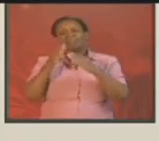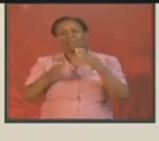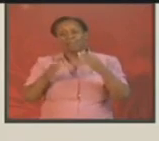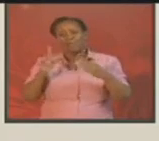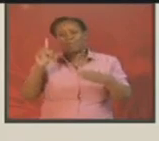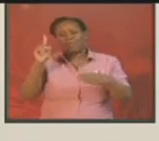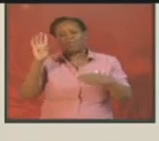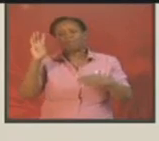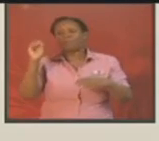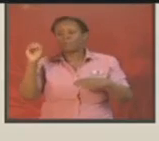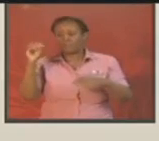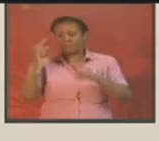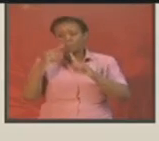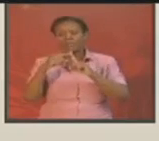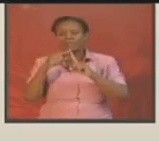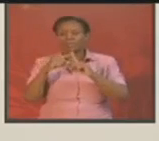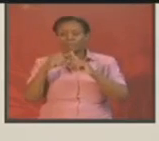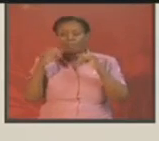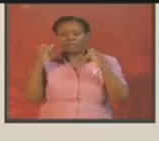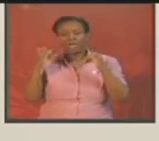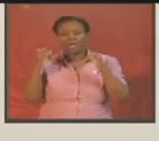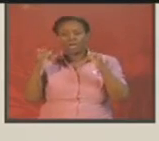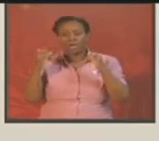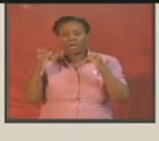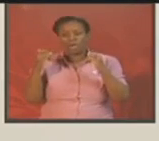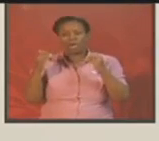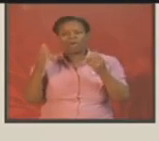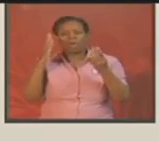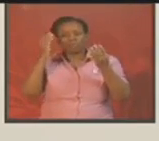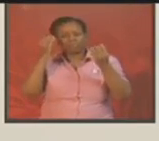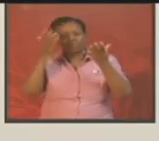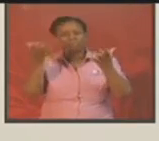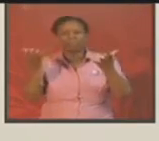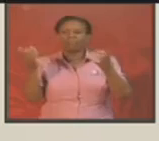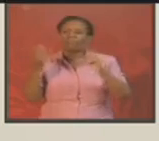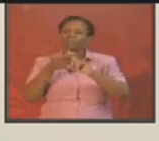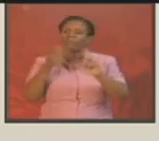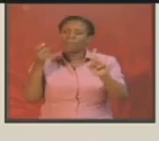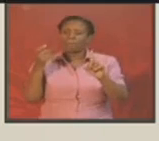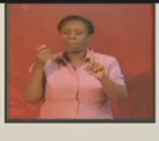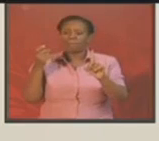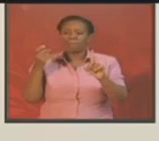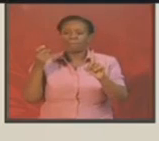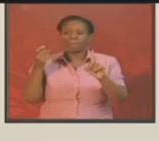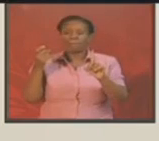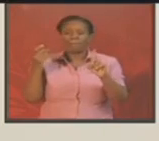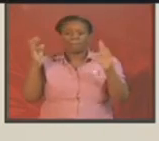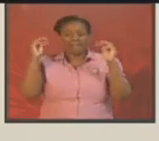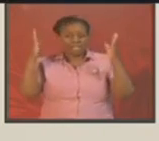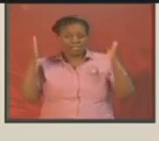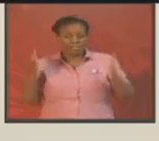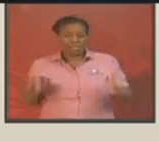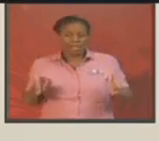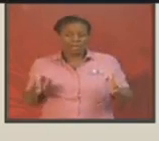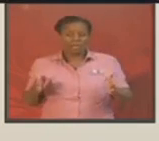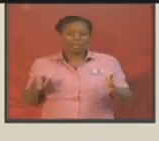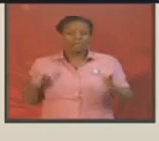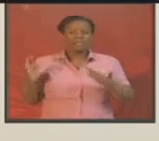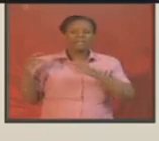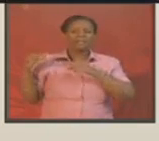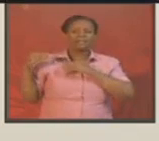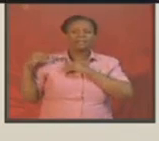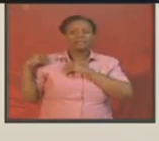We also got an update from the Minister of Health, the Honorable Terence Dayal Singh, on the receipt of vaccines from the